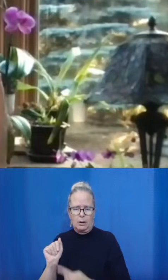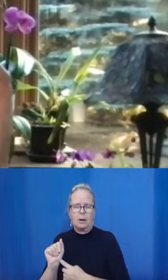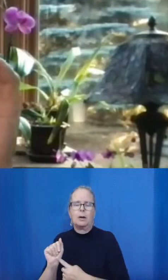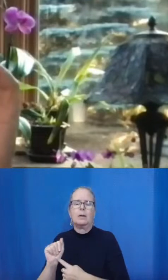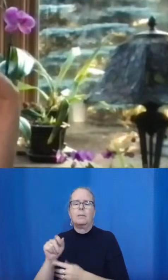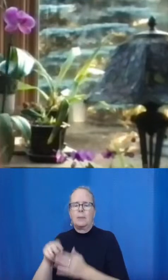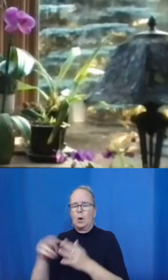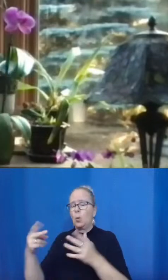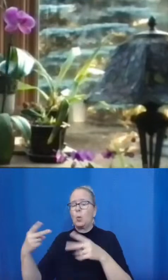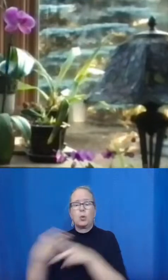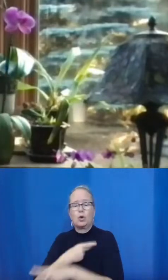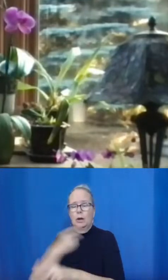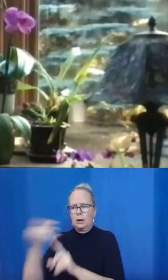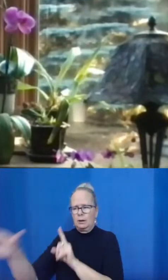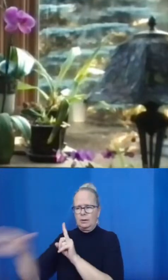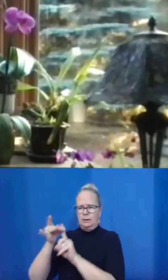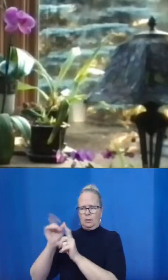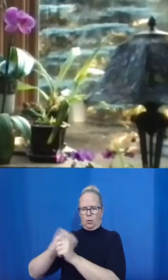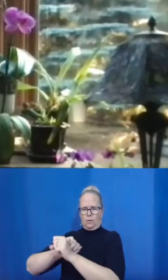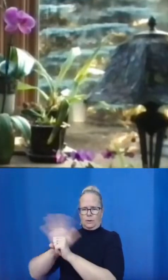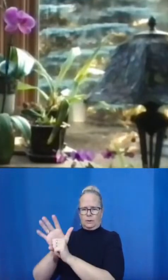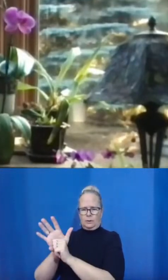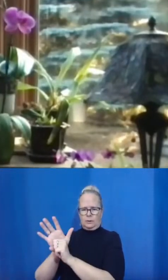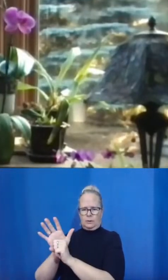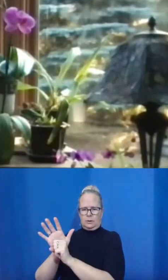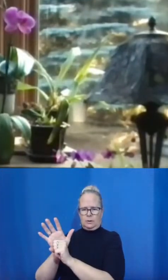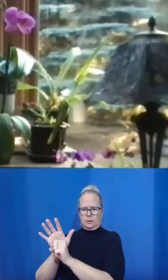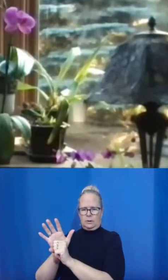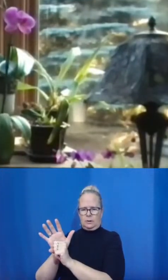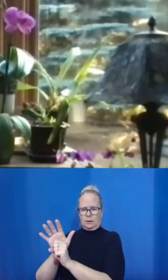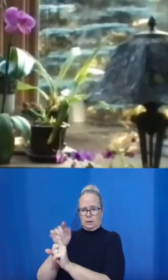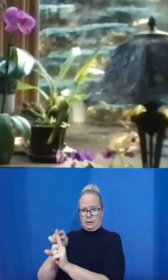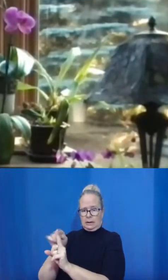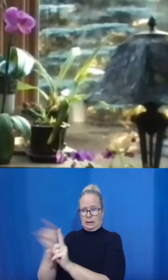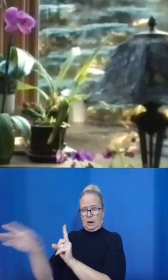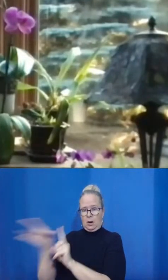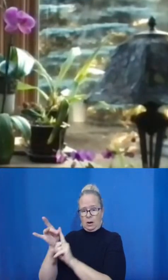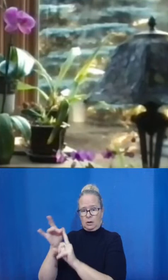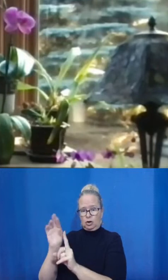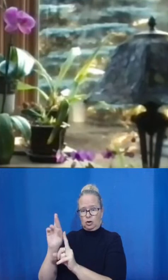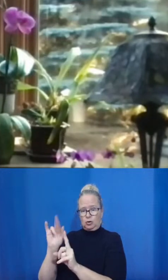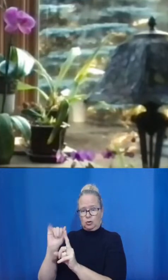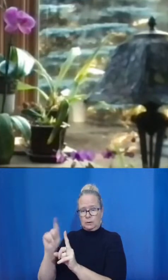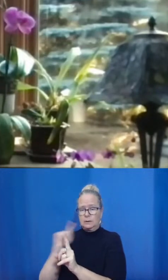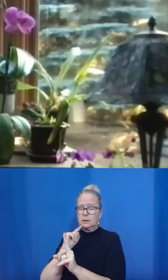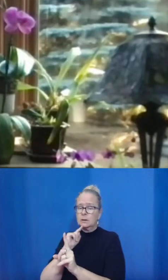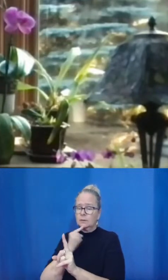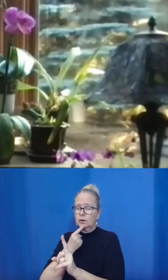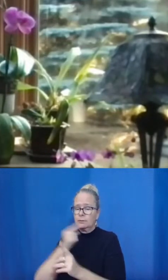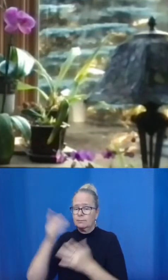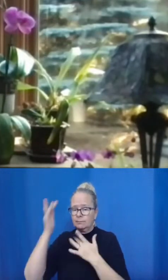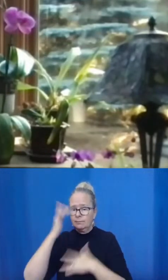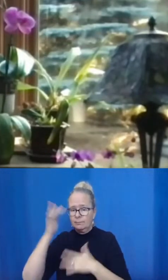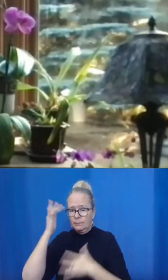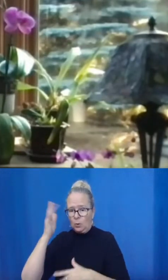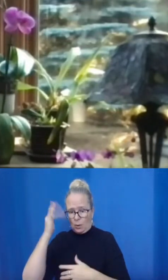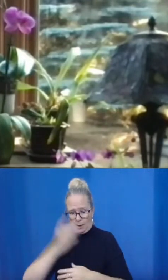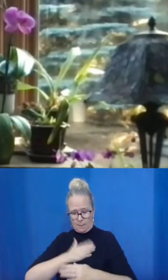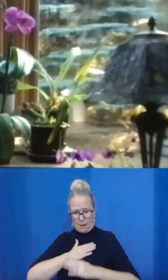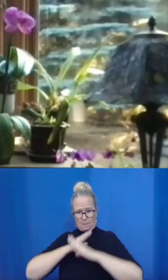immunosuppressed. And therefore, they may be anywhere from 10 to 20 more times likely to die from COVID than